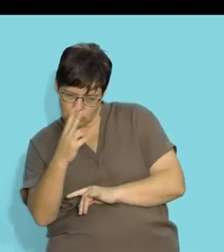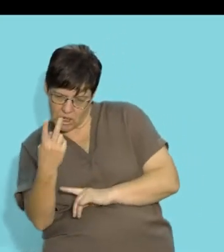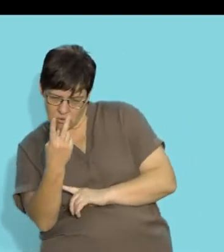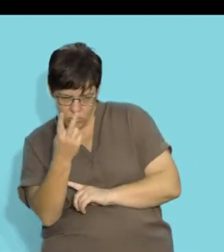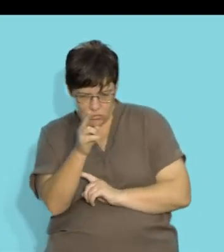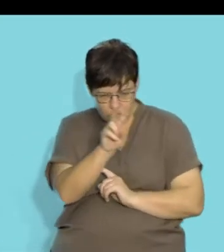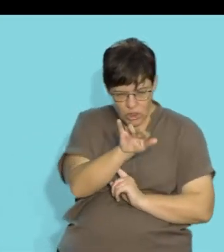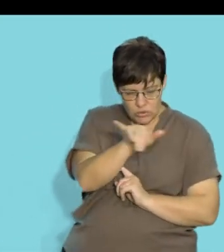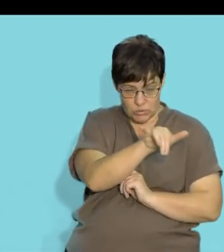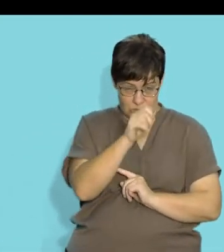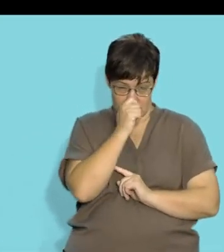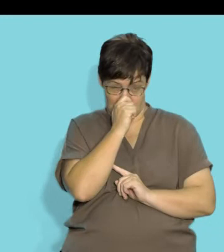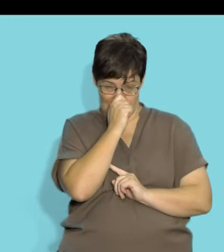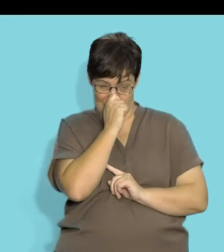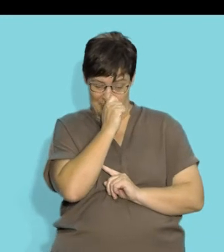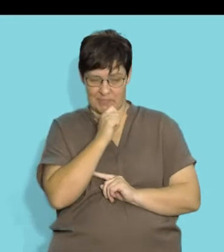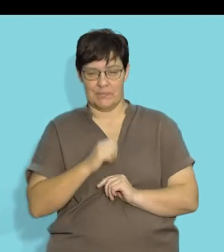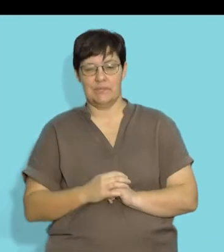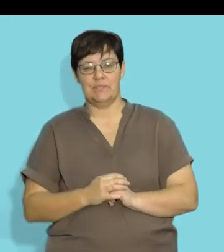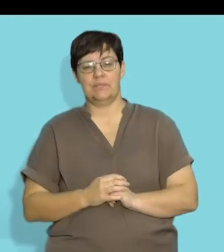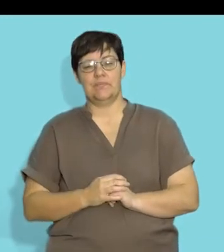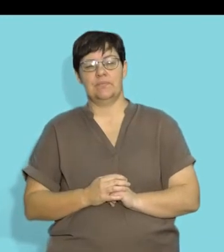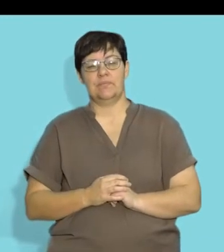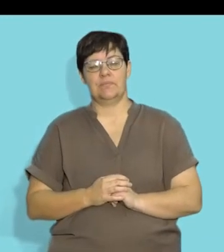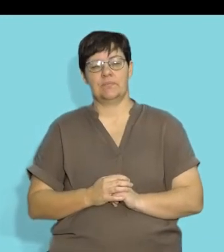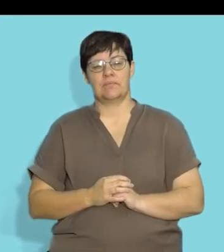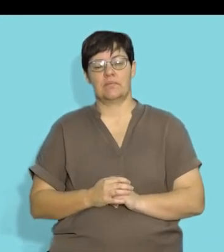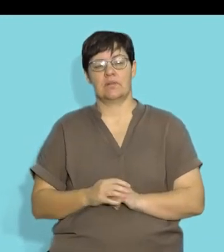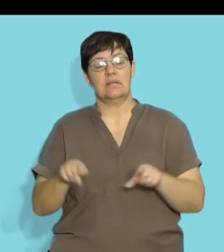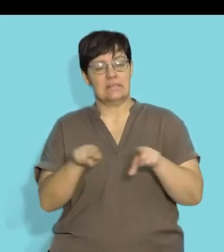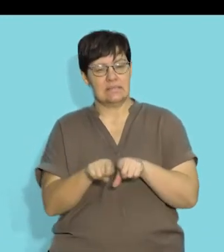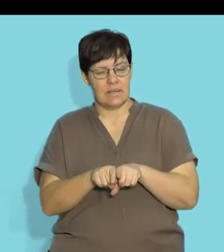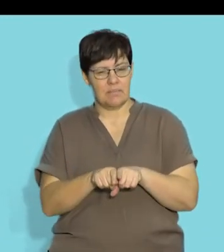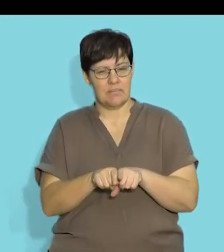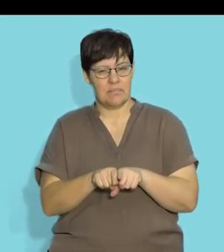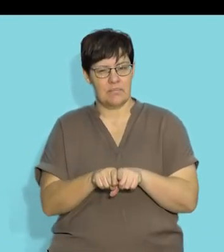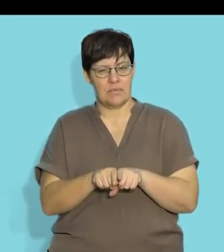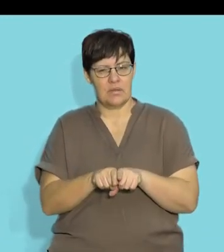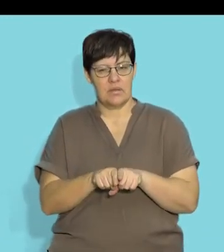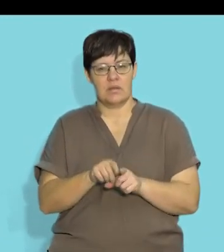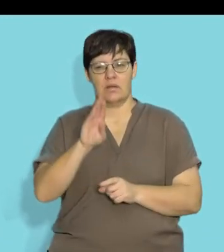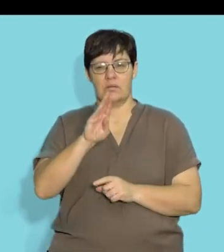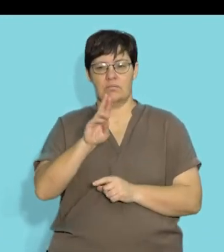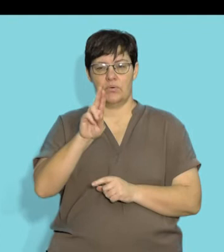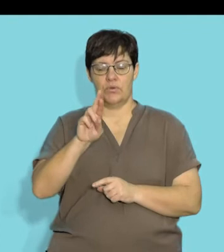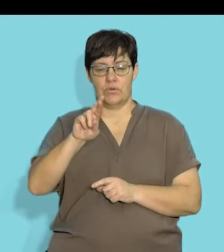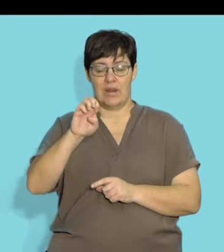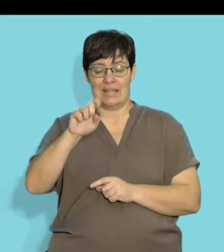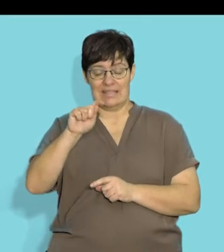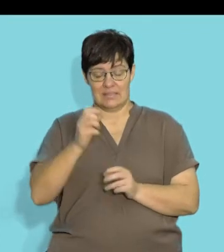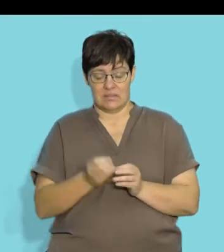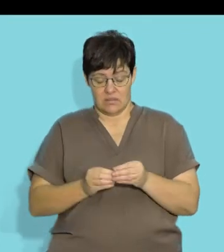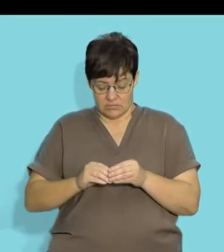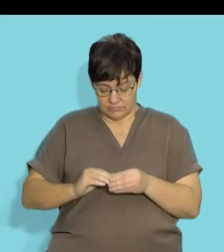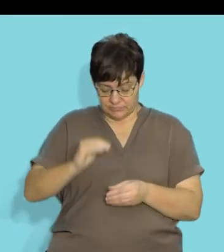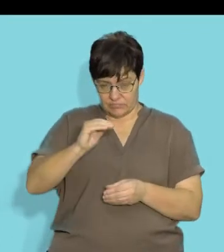far as the end point is concerned. Right. Okay, so we also have to fill the burette with the